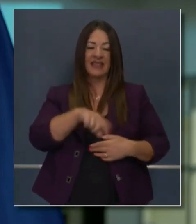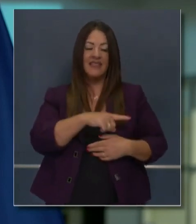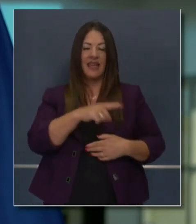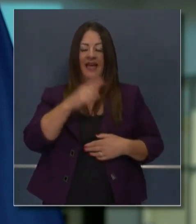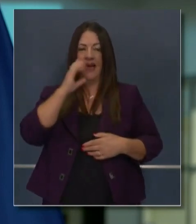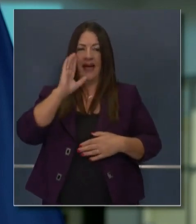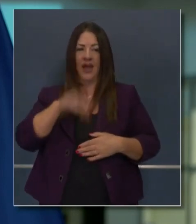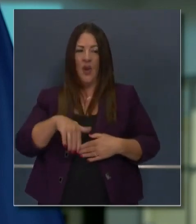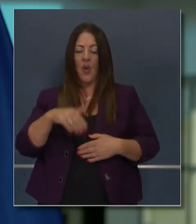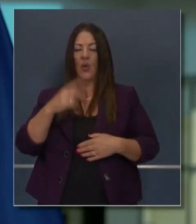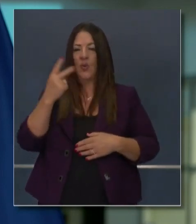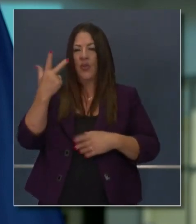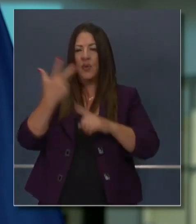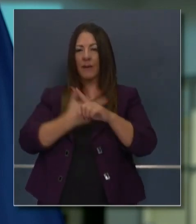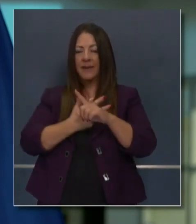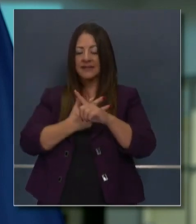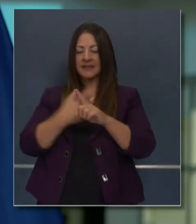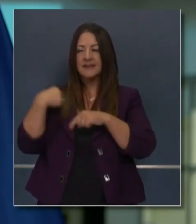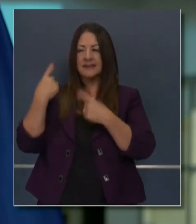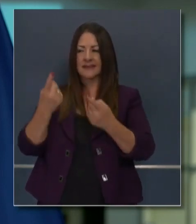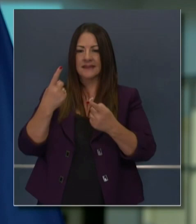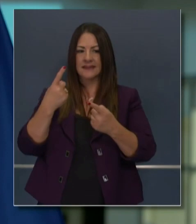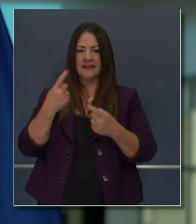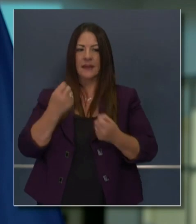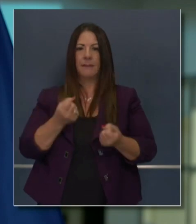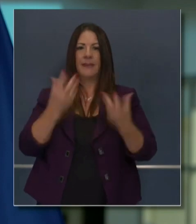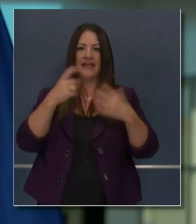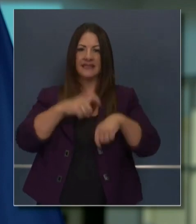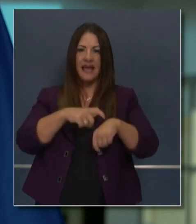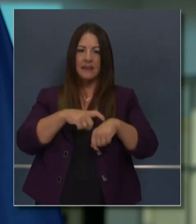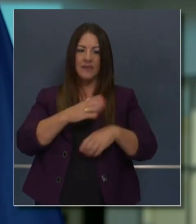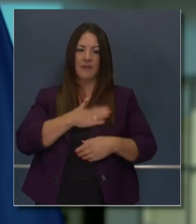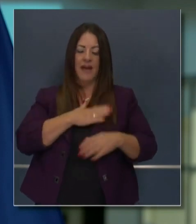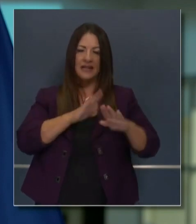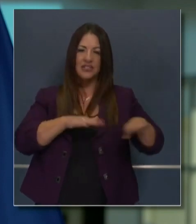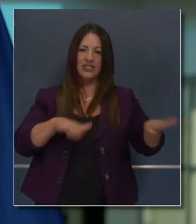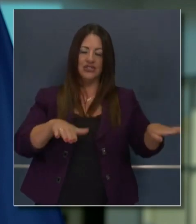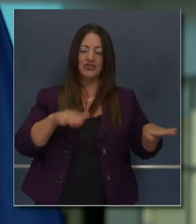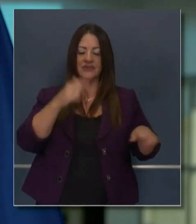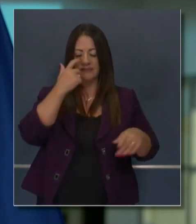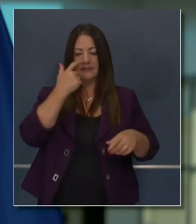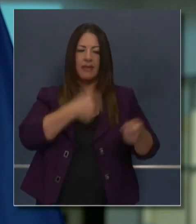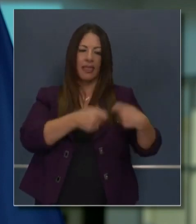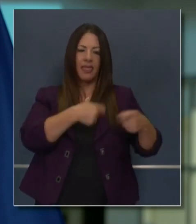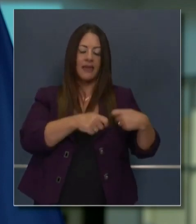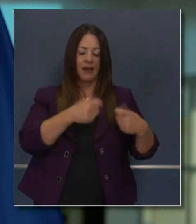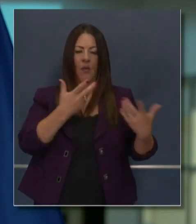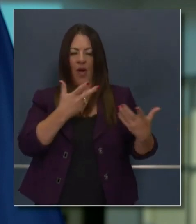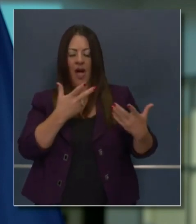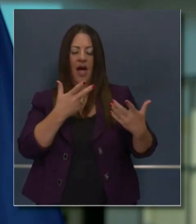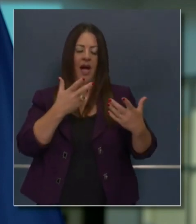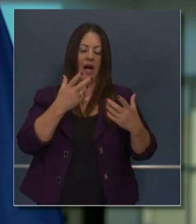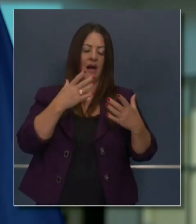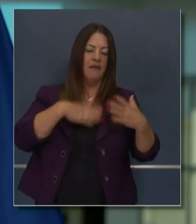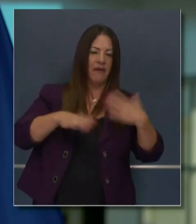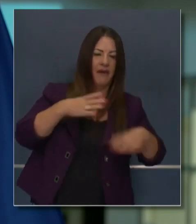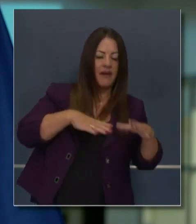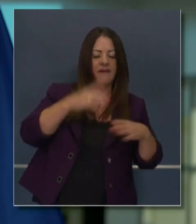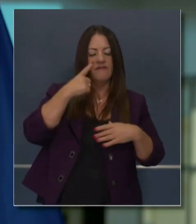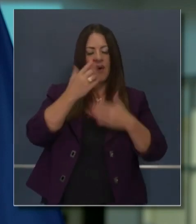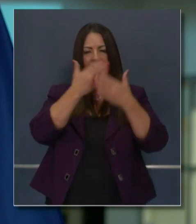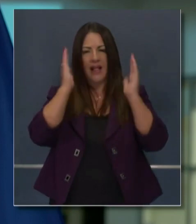months. We've already gone through 4 or 5 completely molded, well, you all know the drill. Any parents out